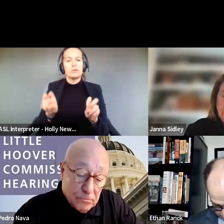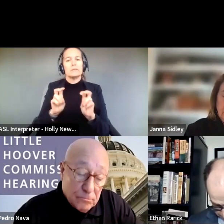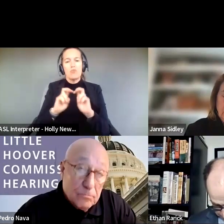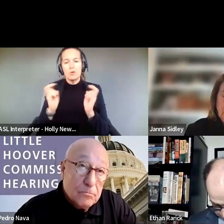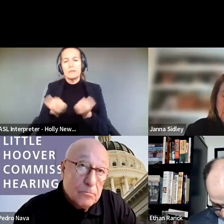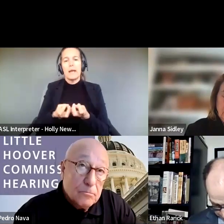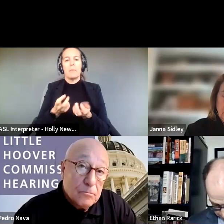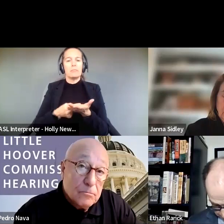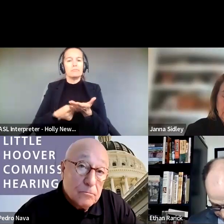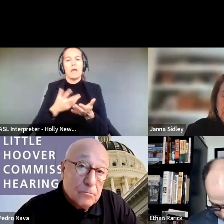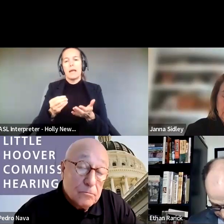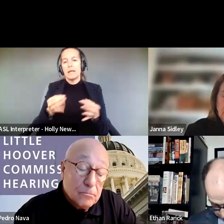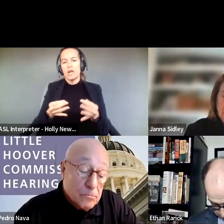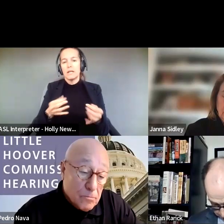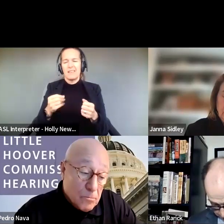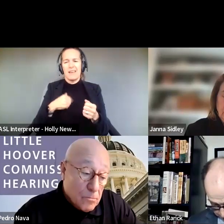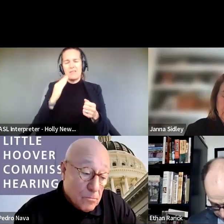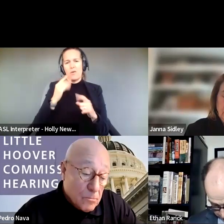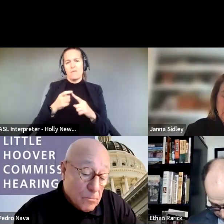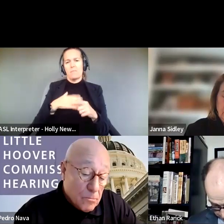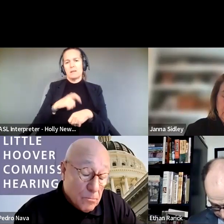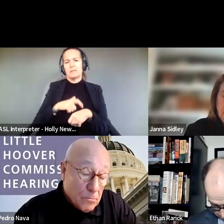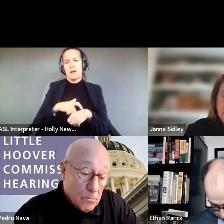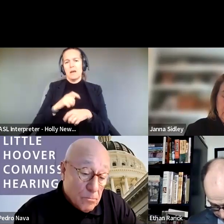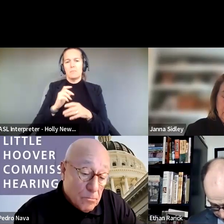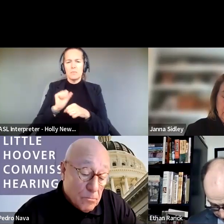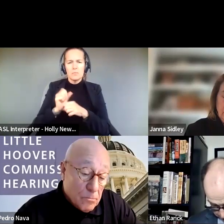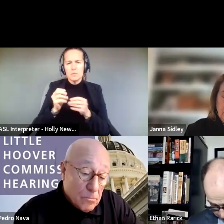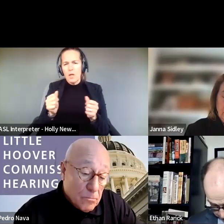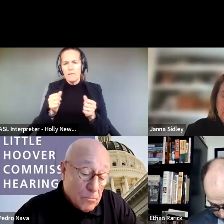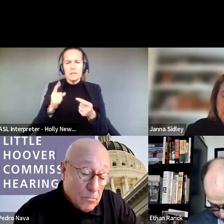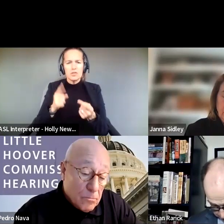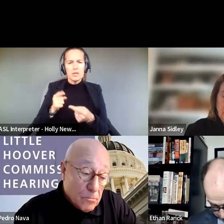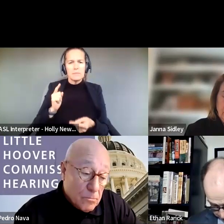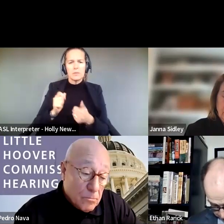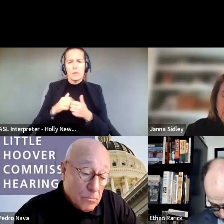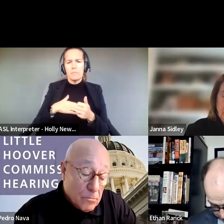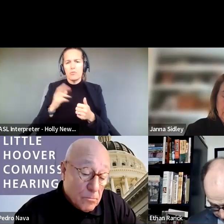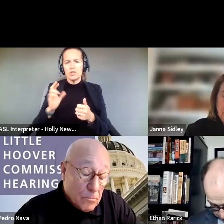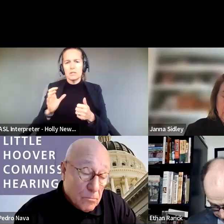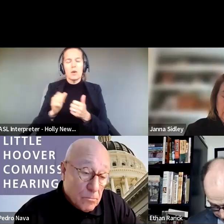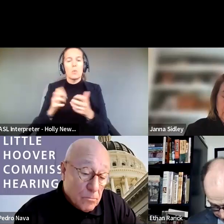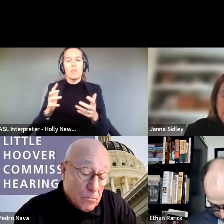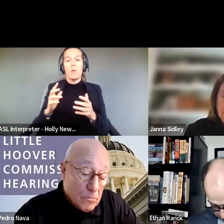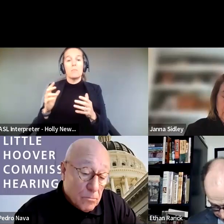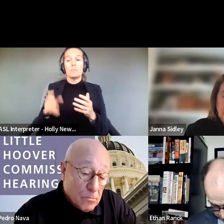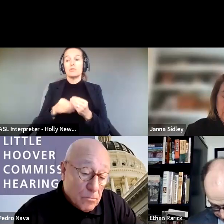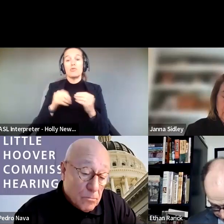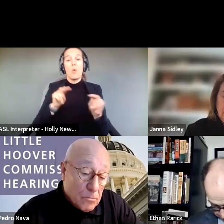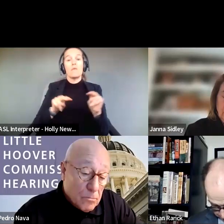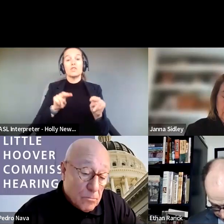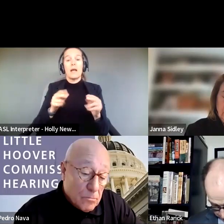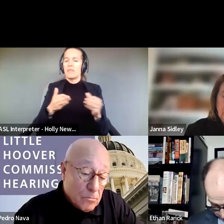and I know from my time working through disagreements and issues with my regional center that without additional oversight, things will